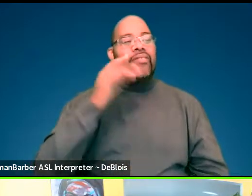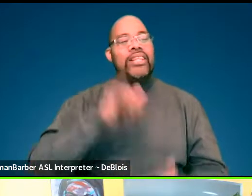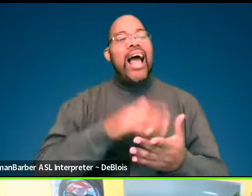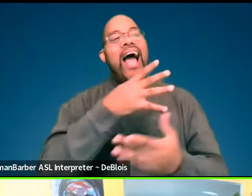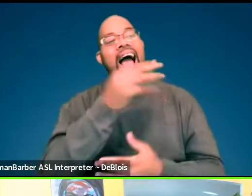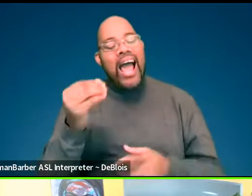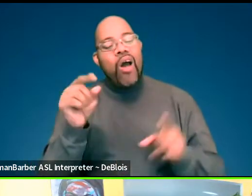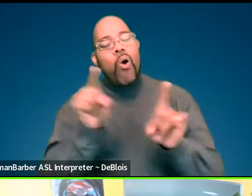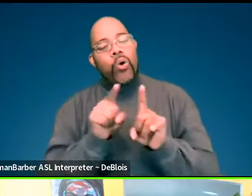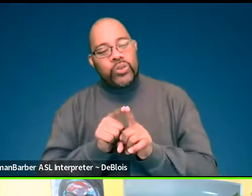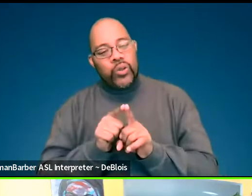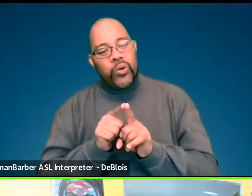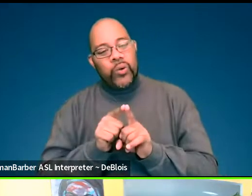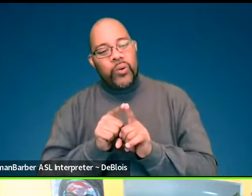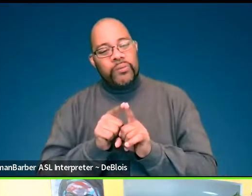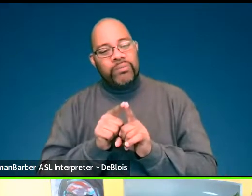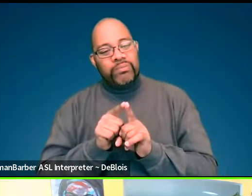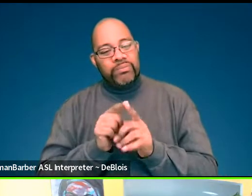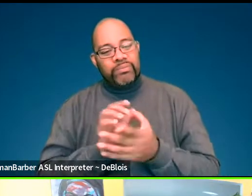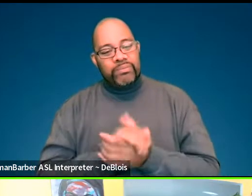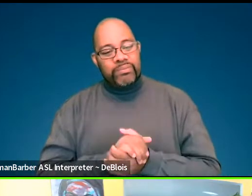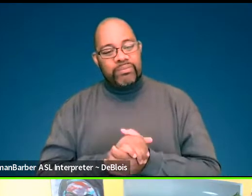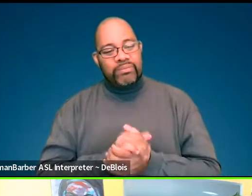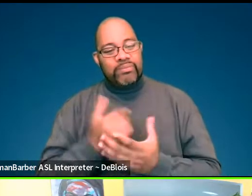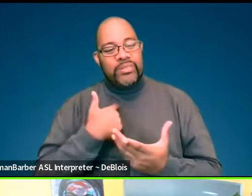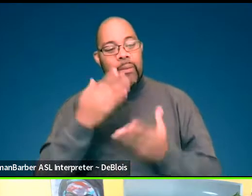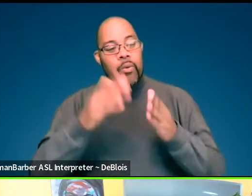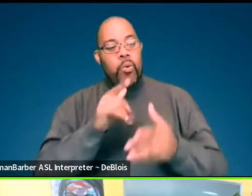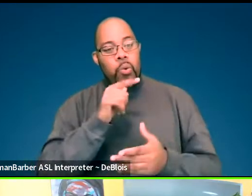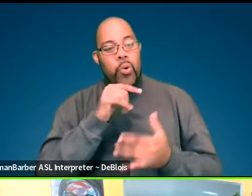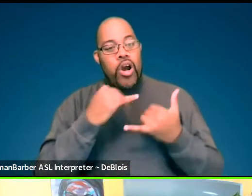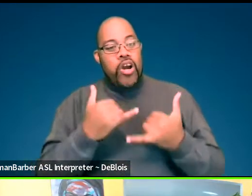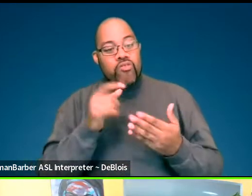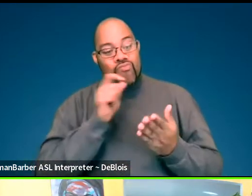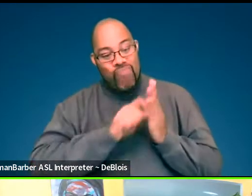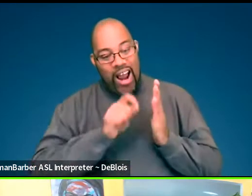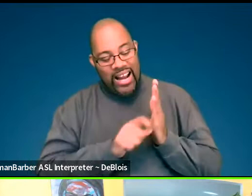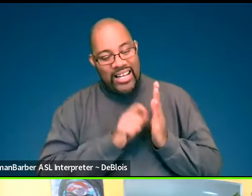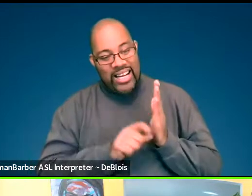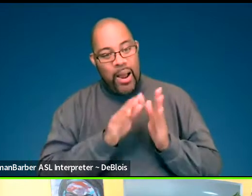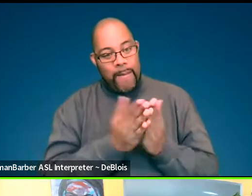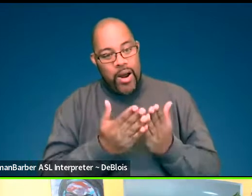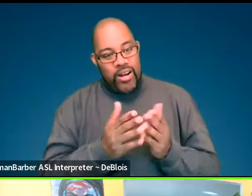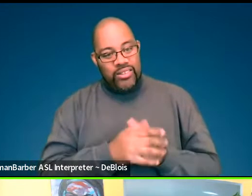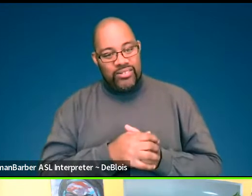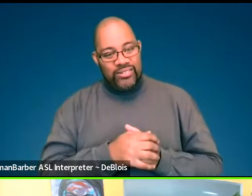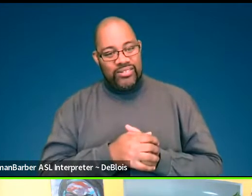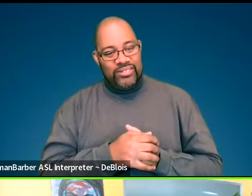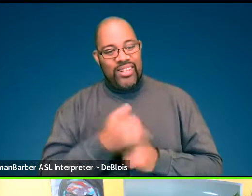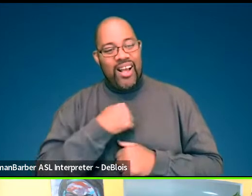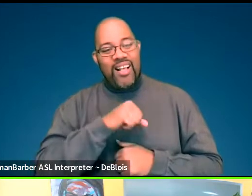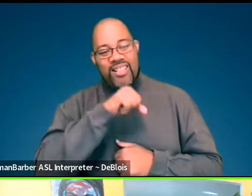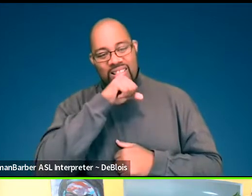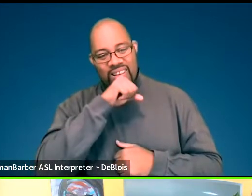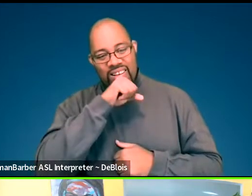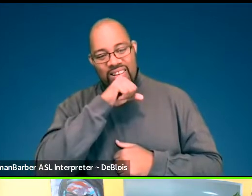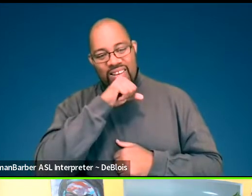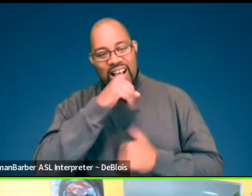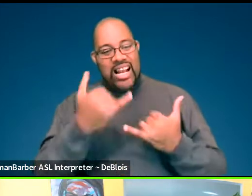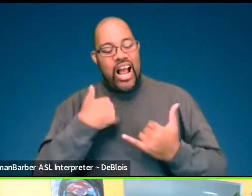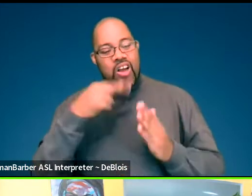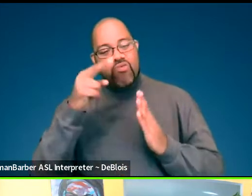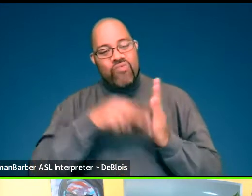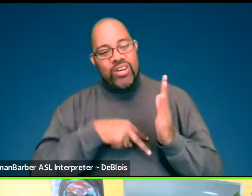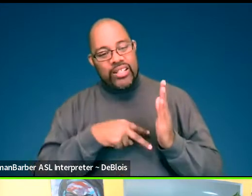And also, as someone who's like currently writing a book, I now